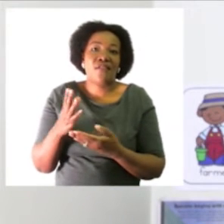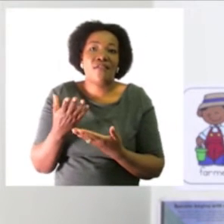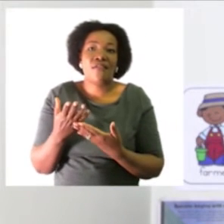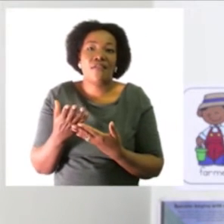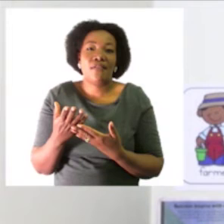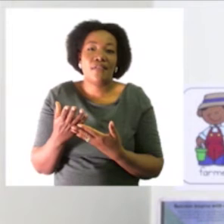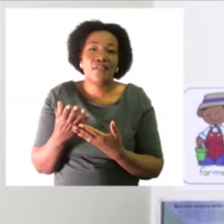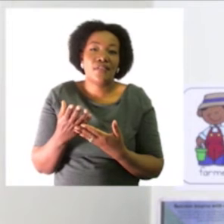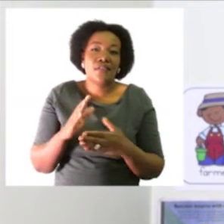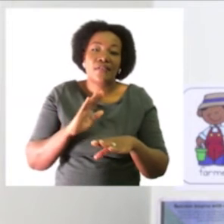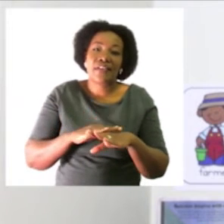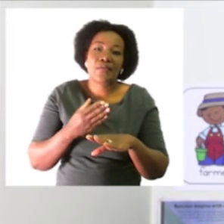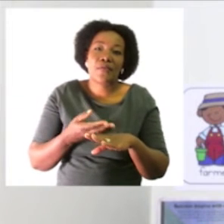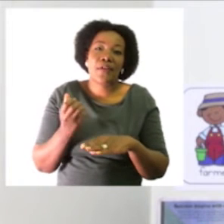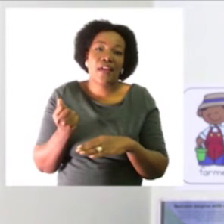if we have